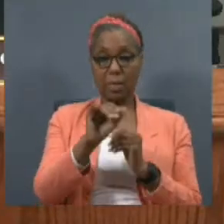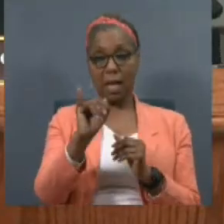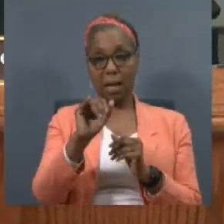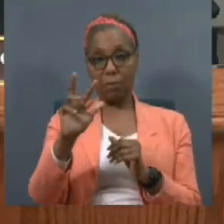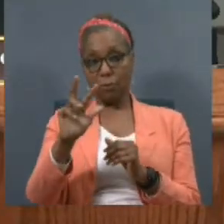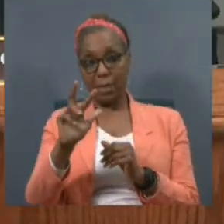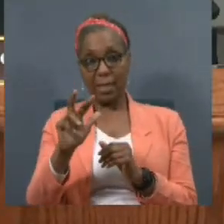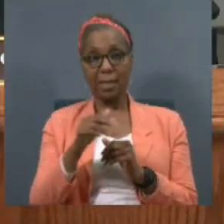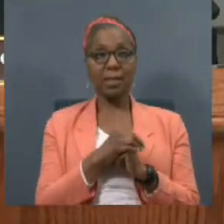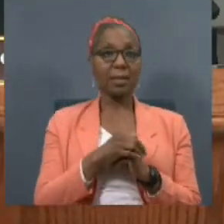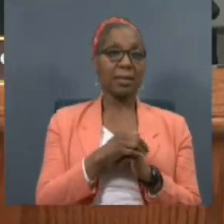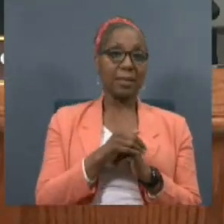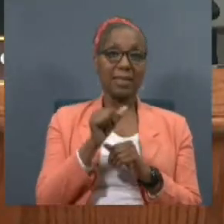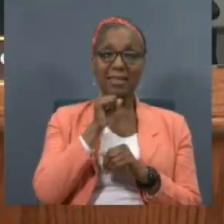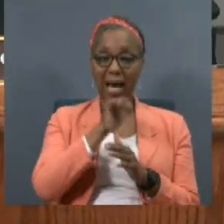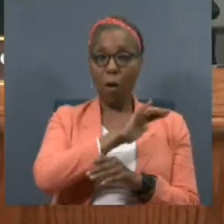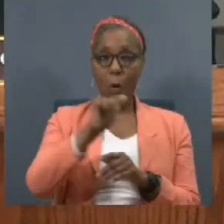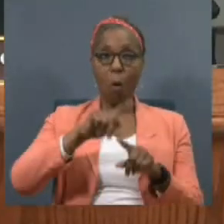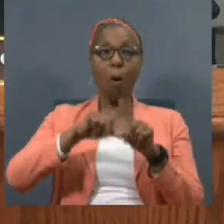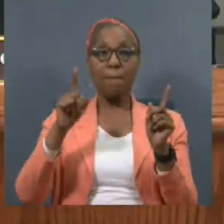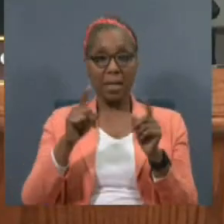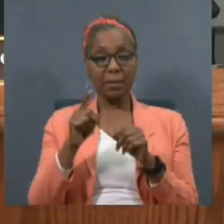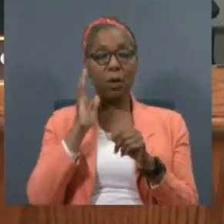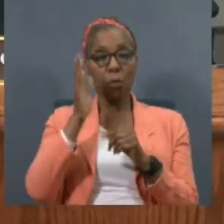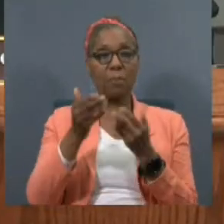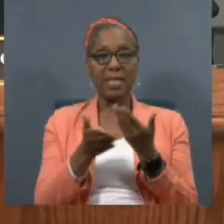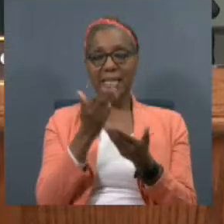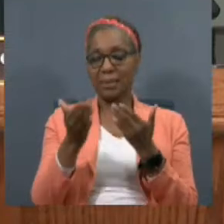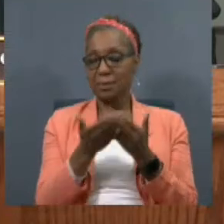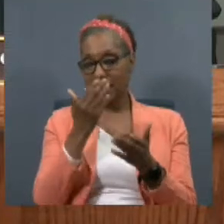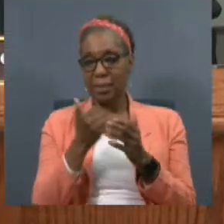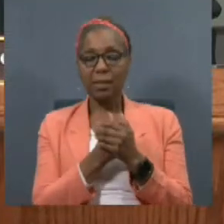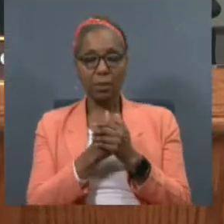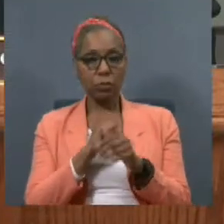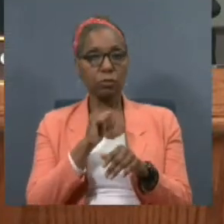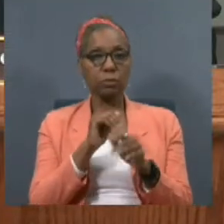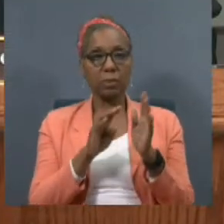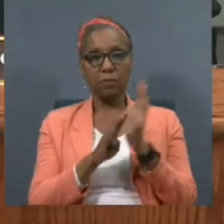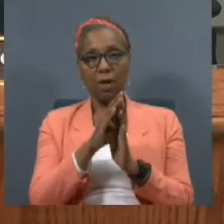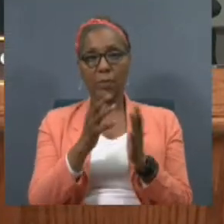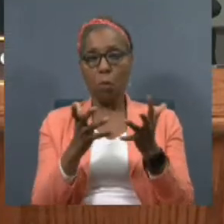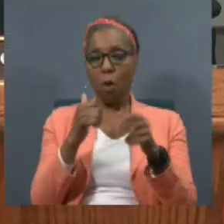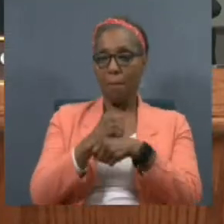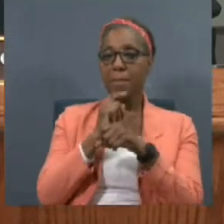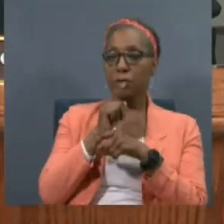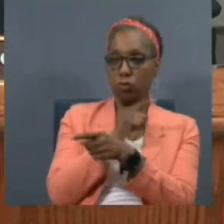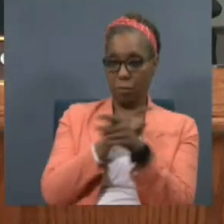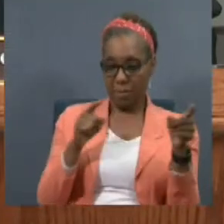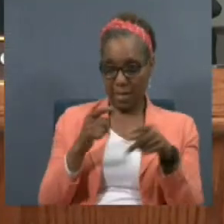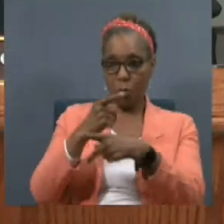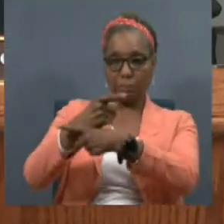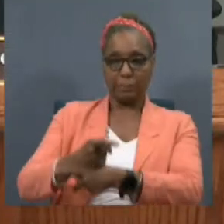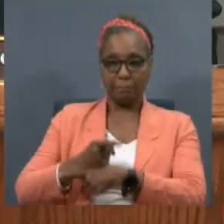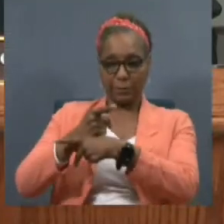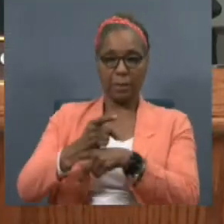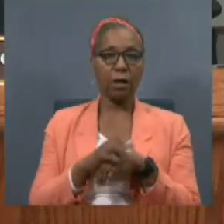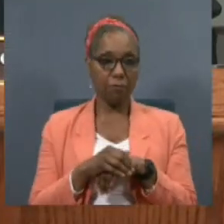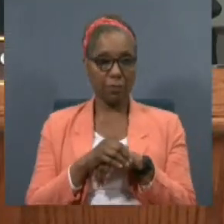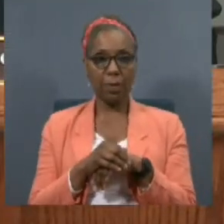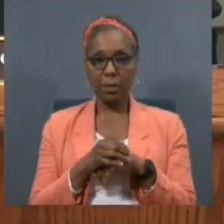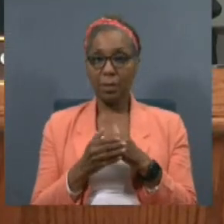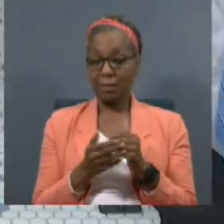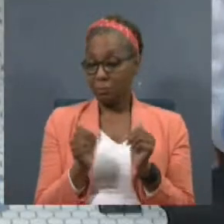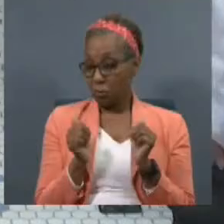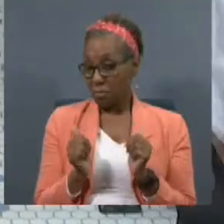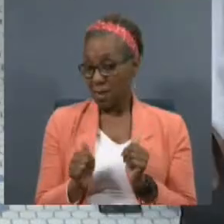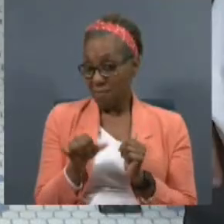not carte blanche, obviously, but it's going to be very easy to develop. I want to make sure that these people are looked out for. Anything that can